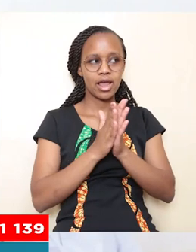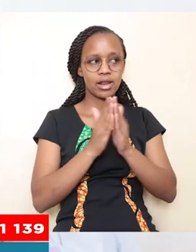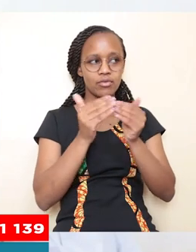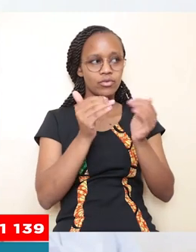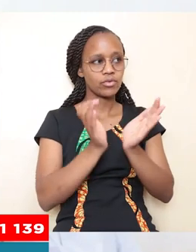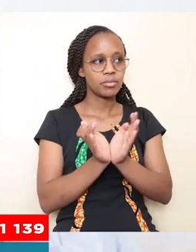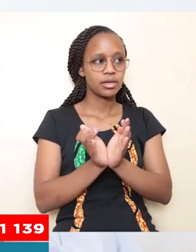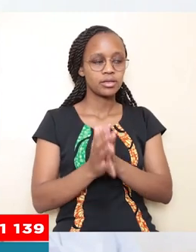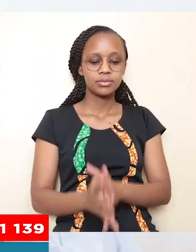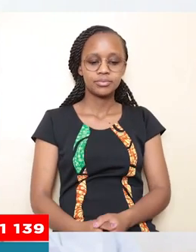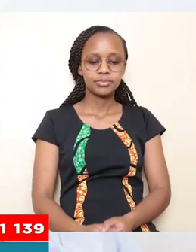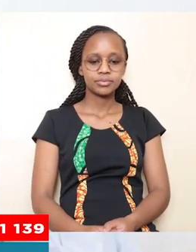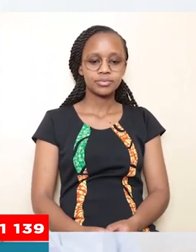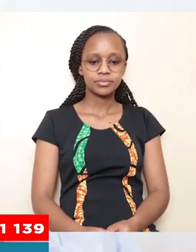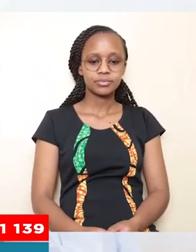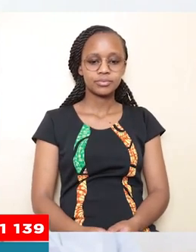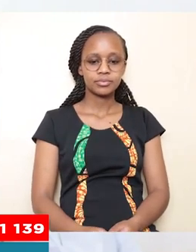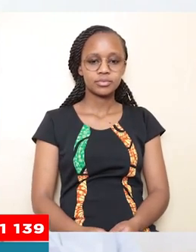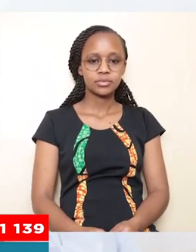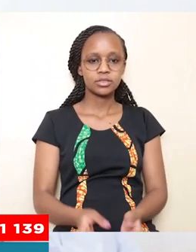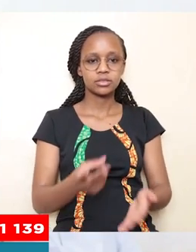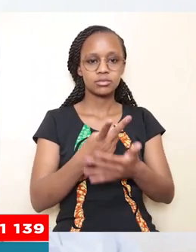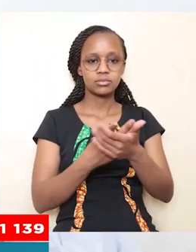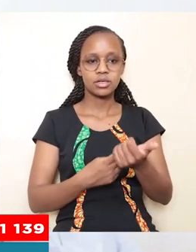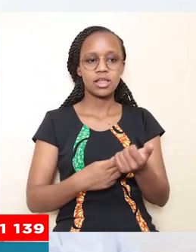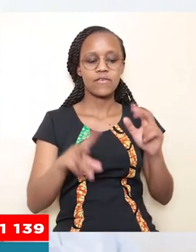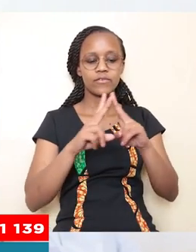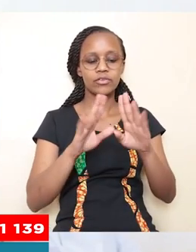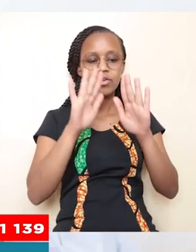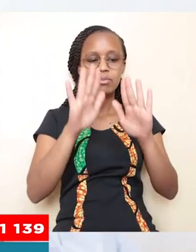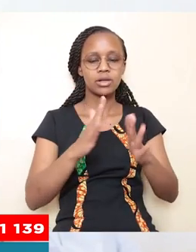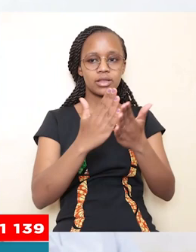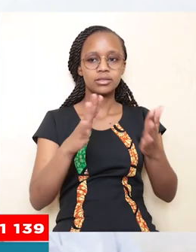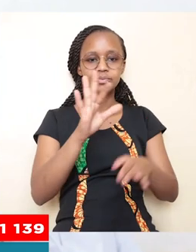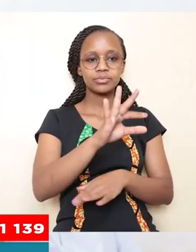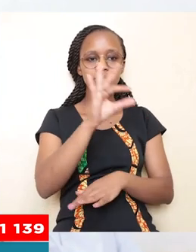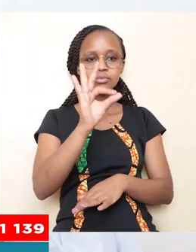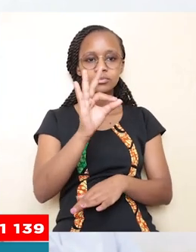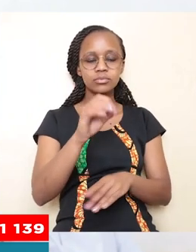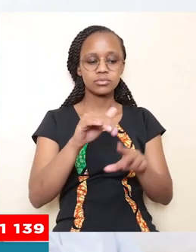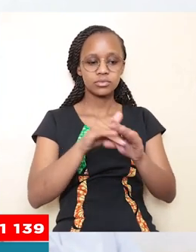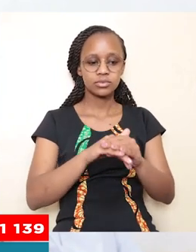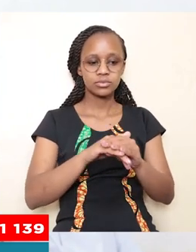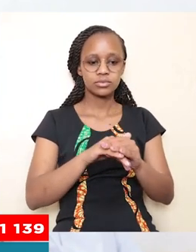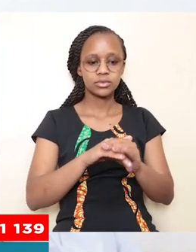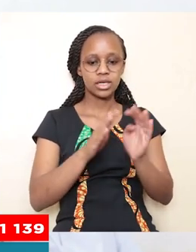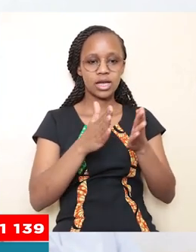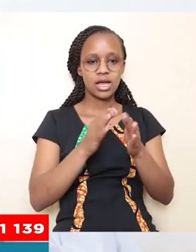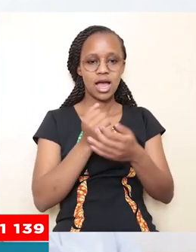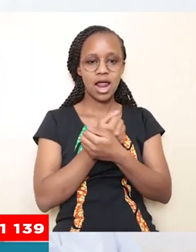family. Both are essential institutions founded on